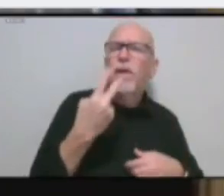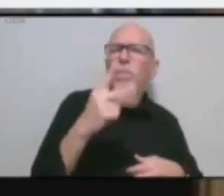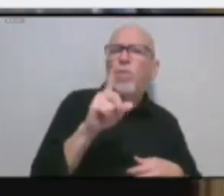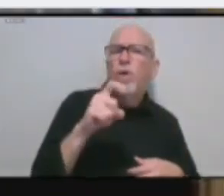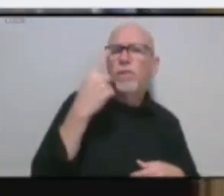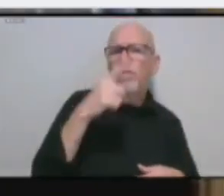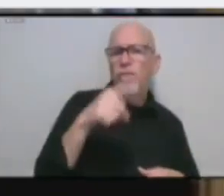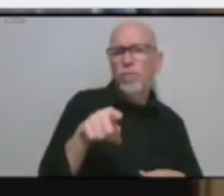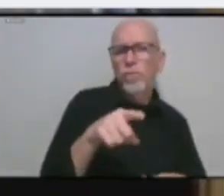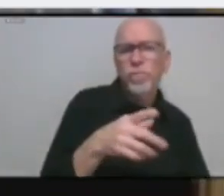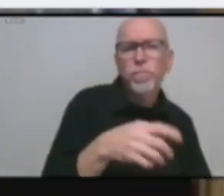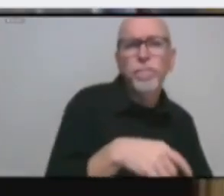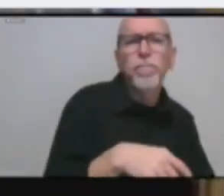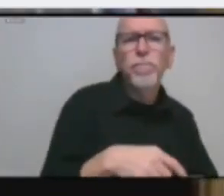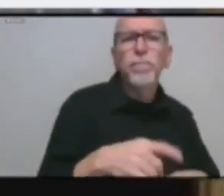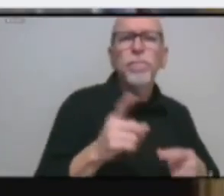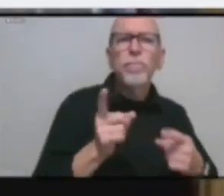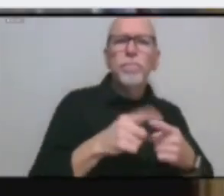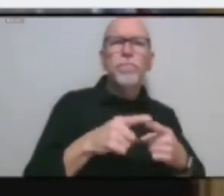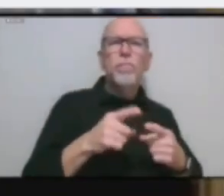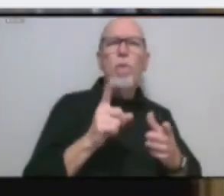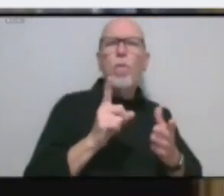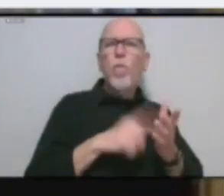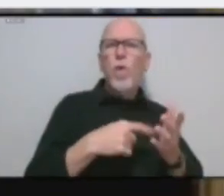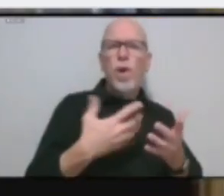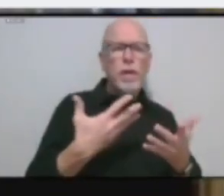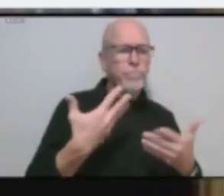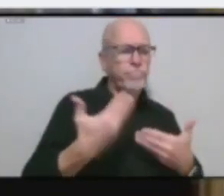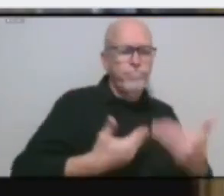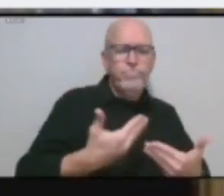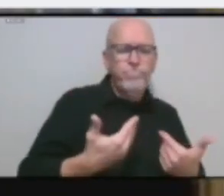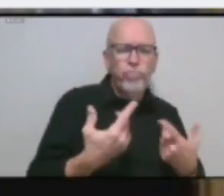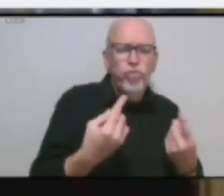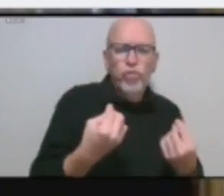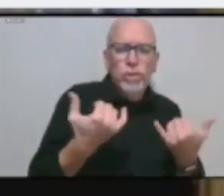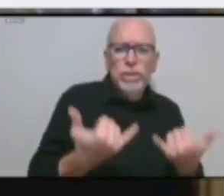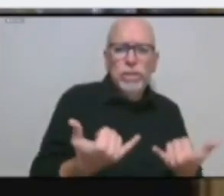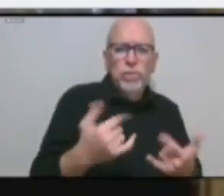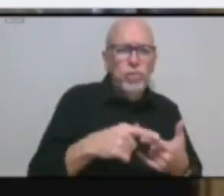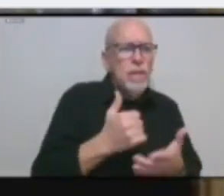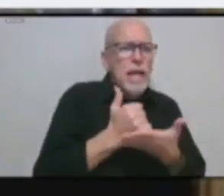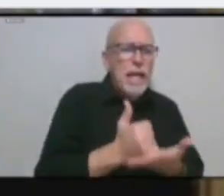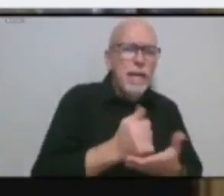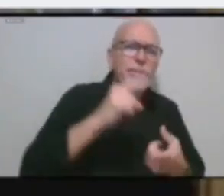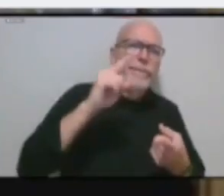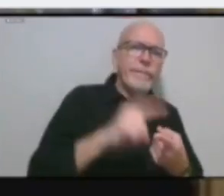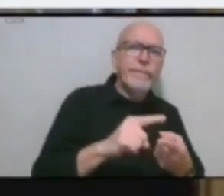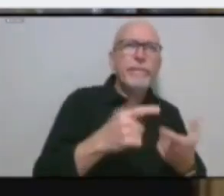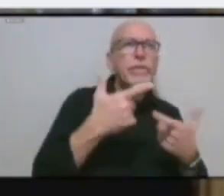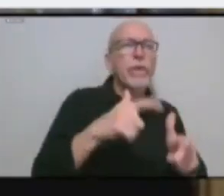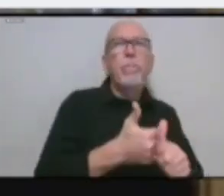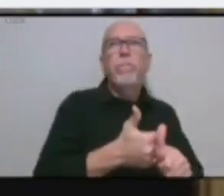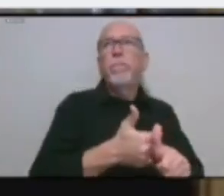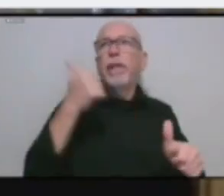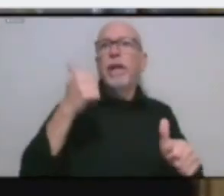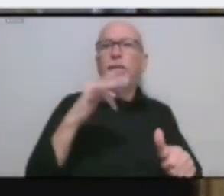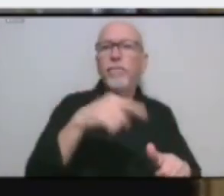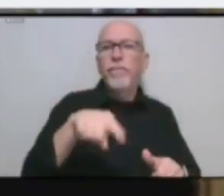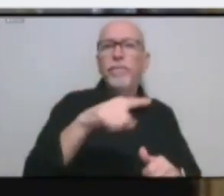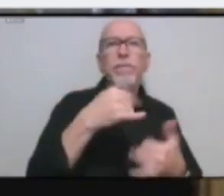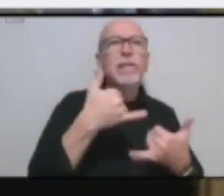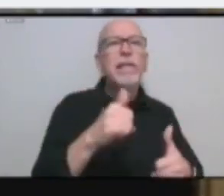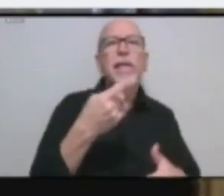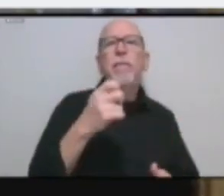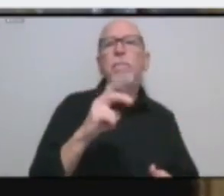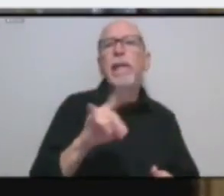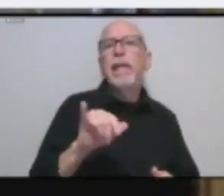about that. One is, what concrete steps, if any, are being taken to help alleviate the large backlog of pending unemployment cases